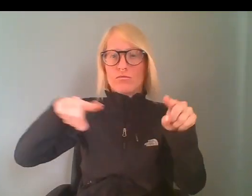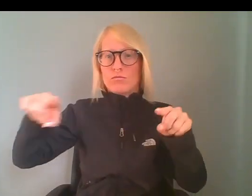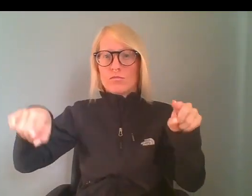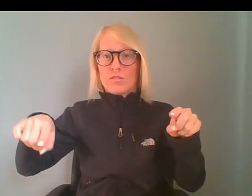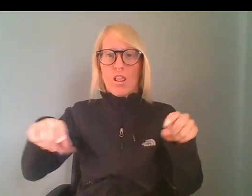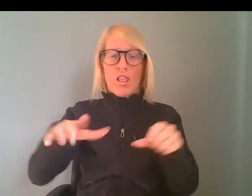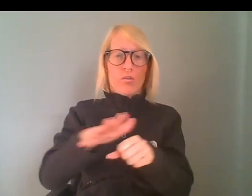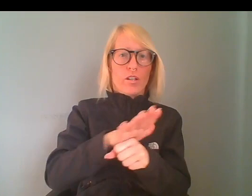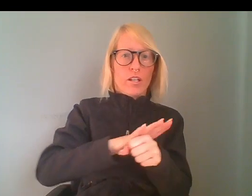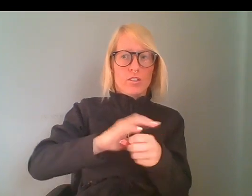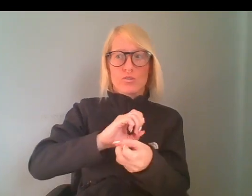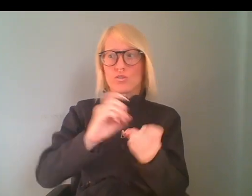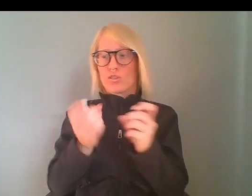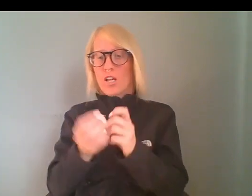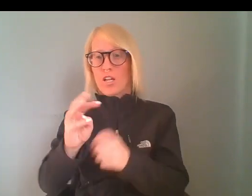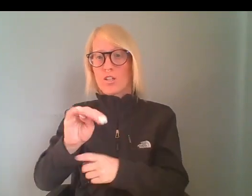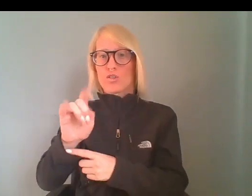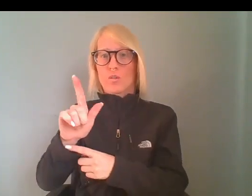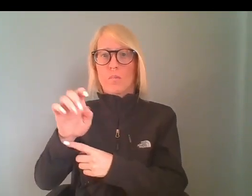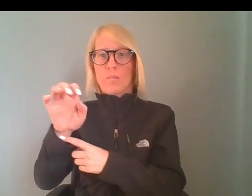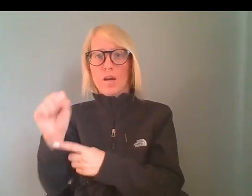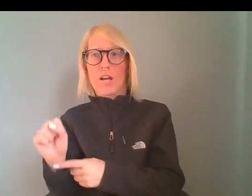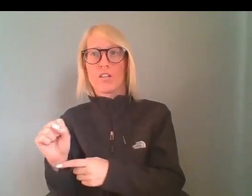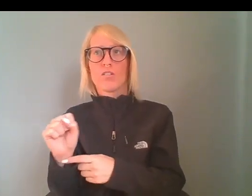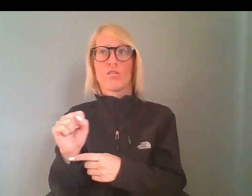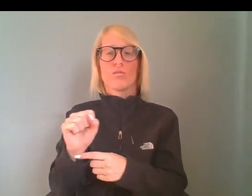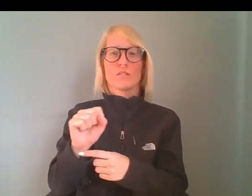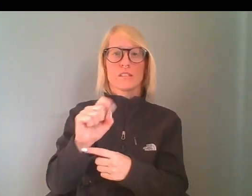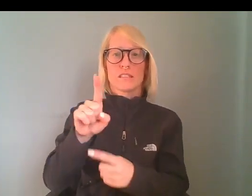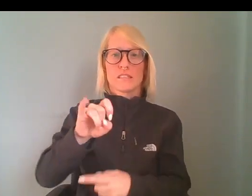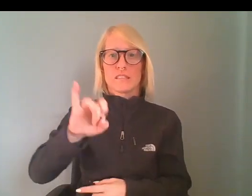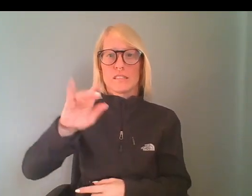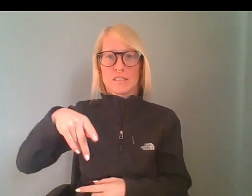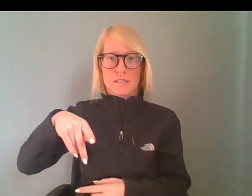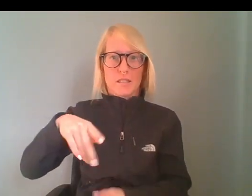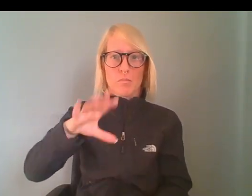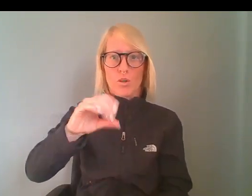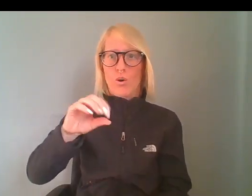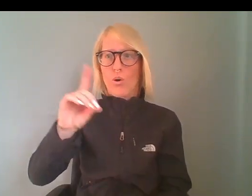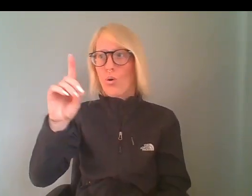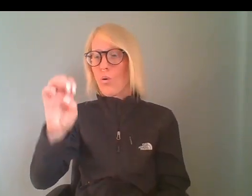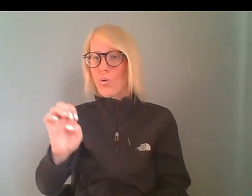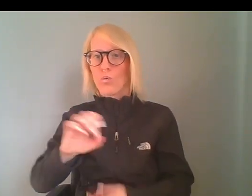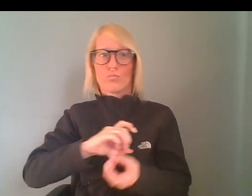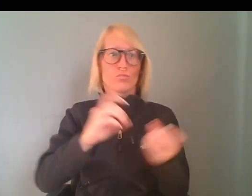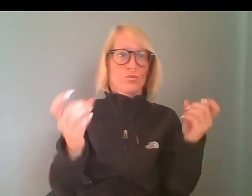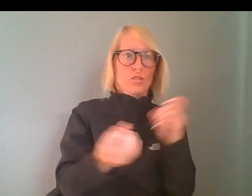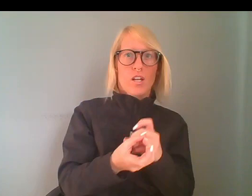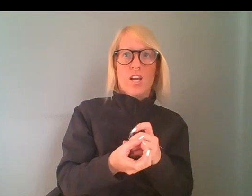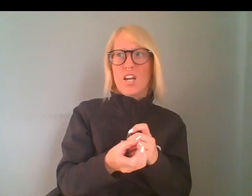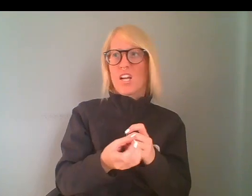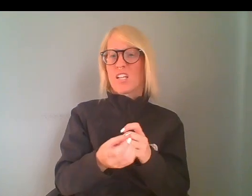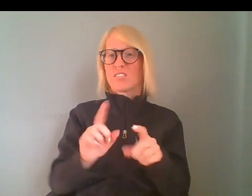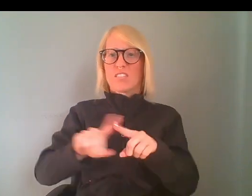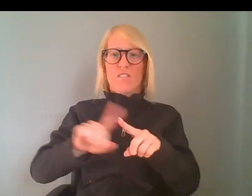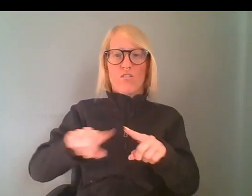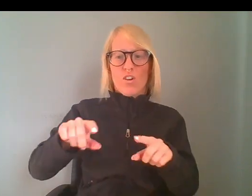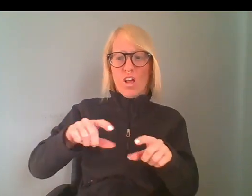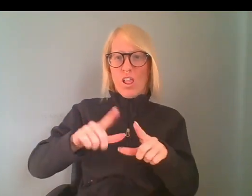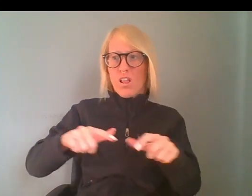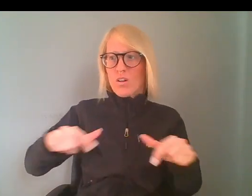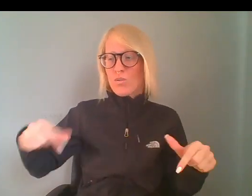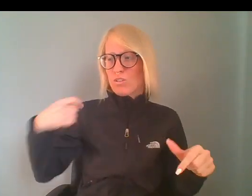miles, take out the zip code, look it up in Spanish. I mean, there's all different features, but I'm talking about